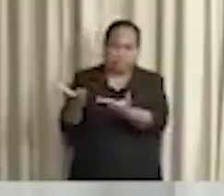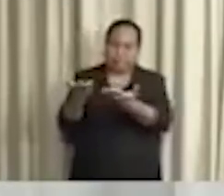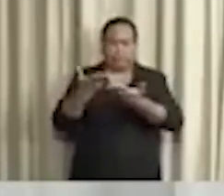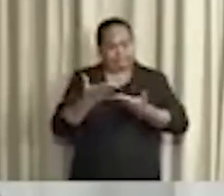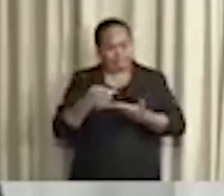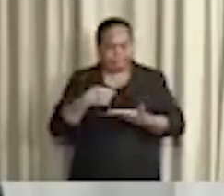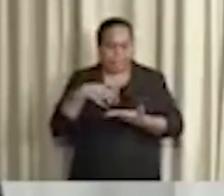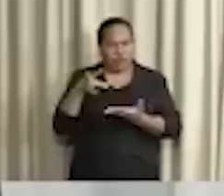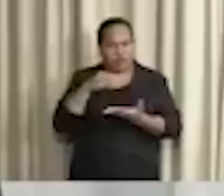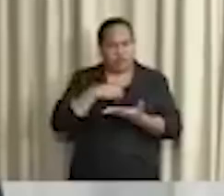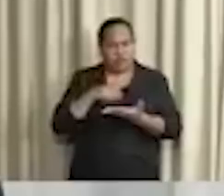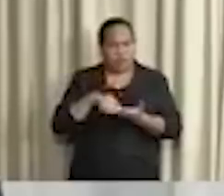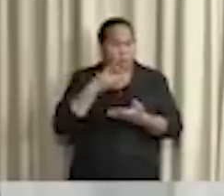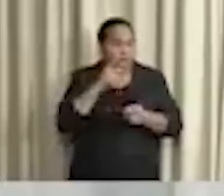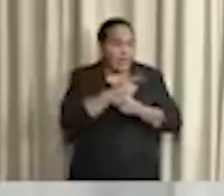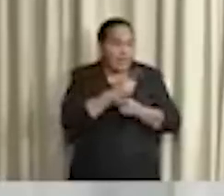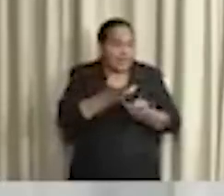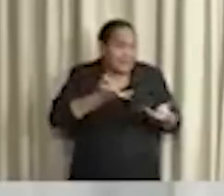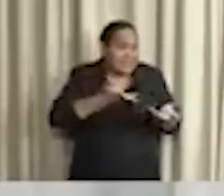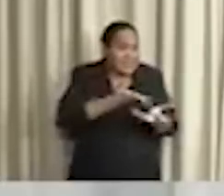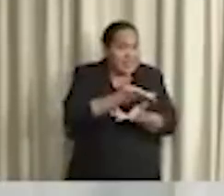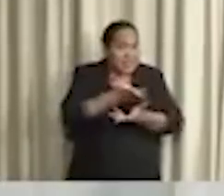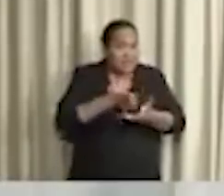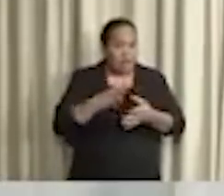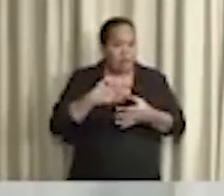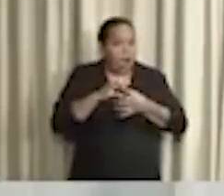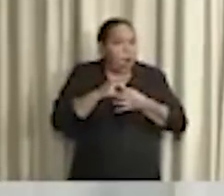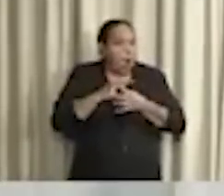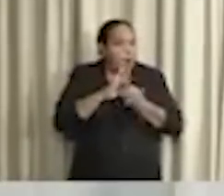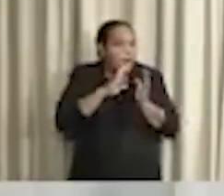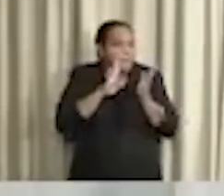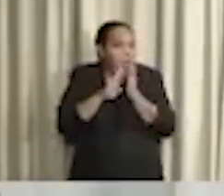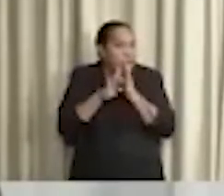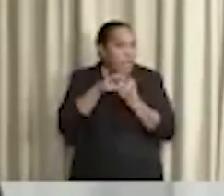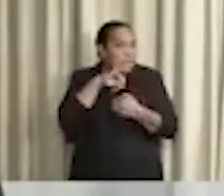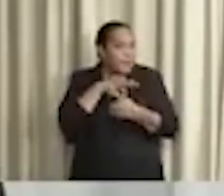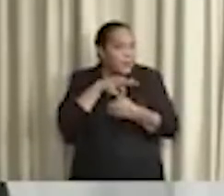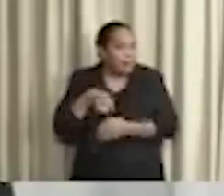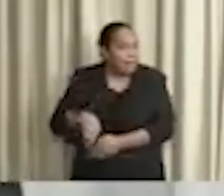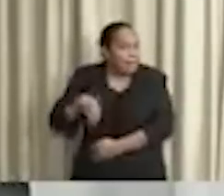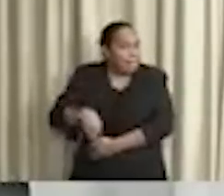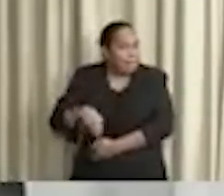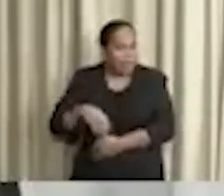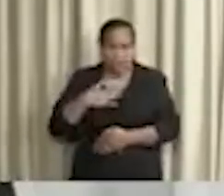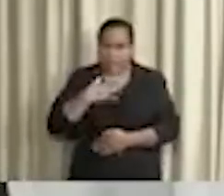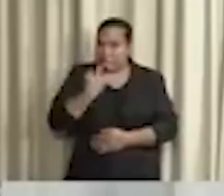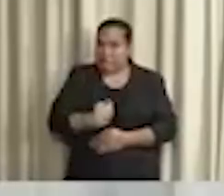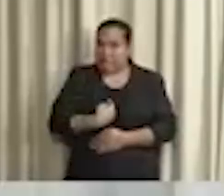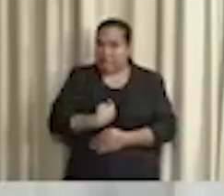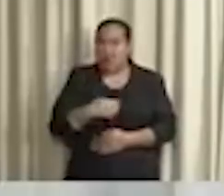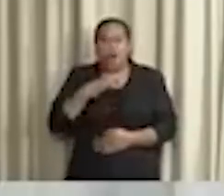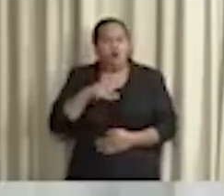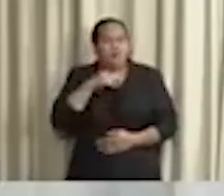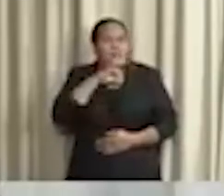minister during Cabinet discussion for his or her private profit or for the benefit of their